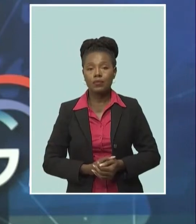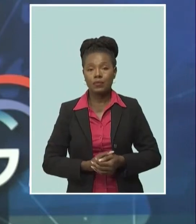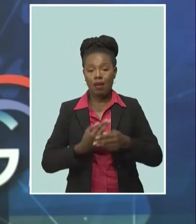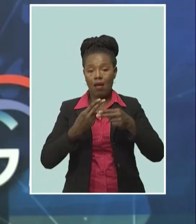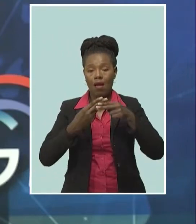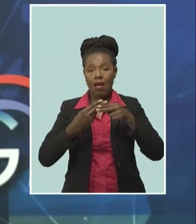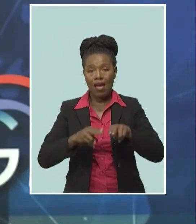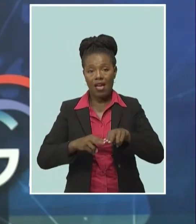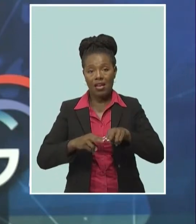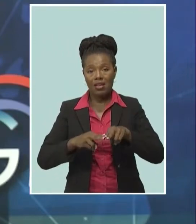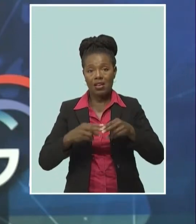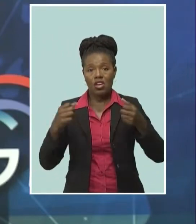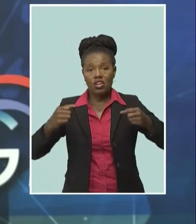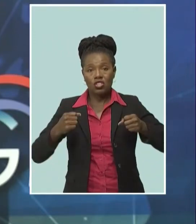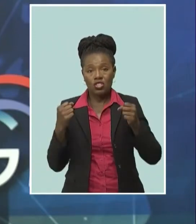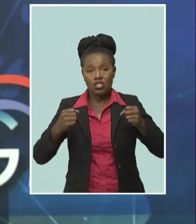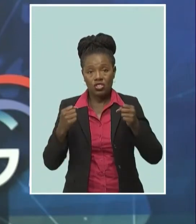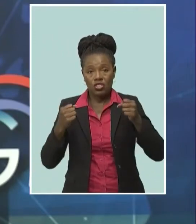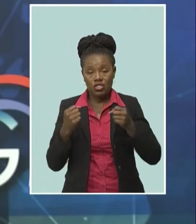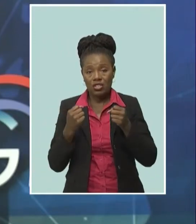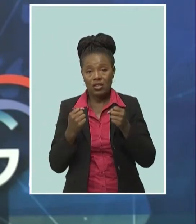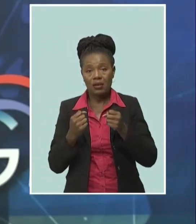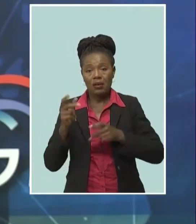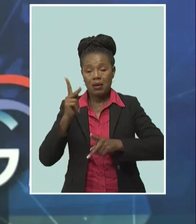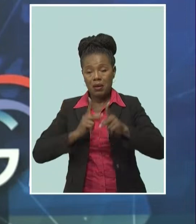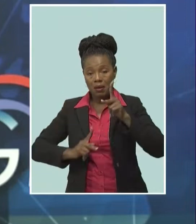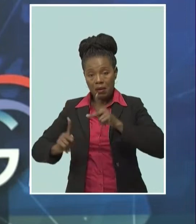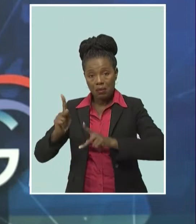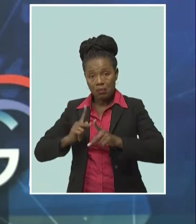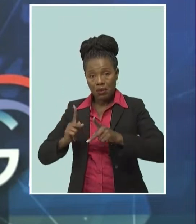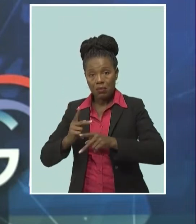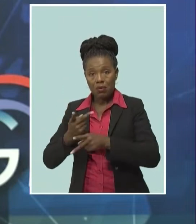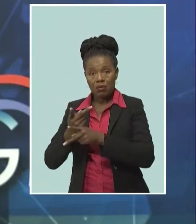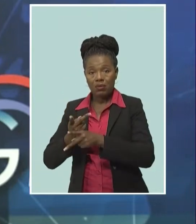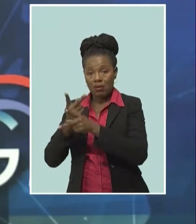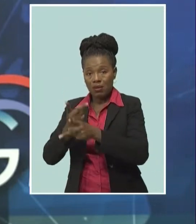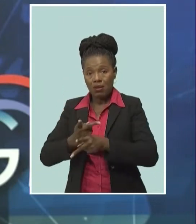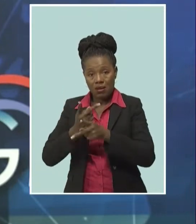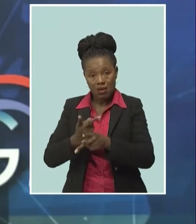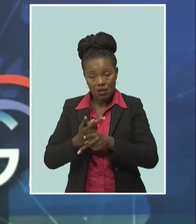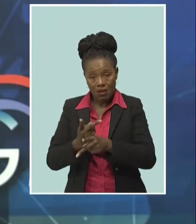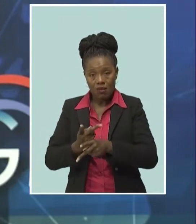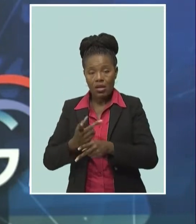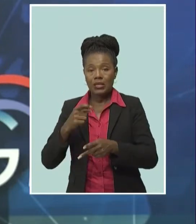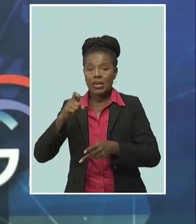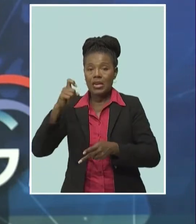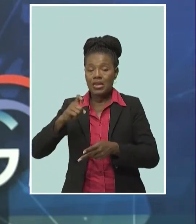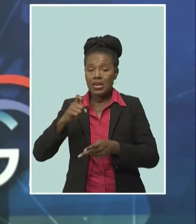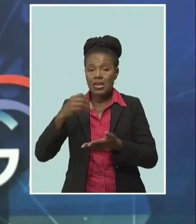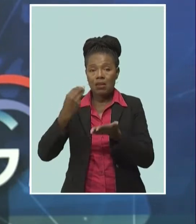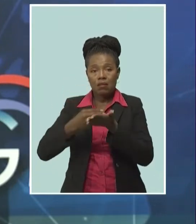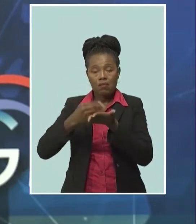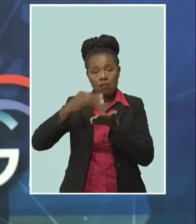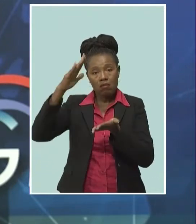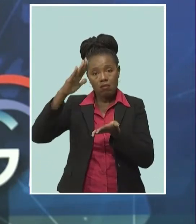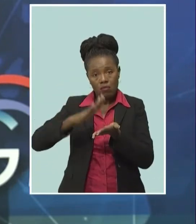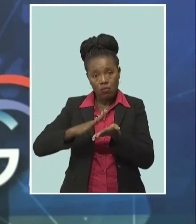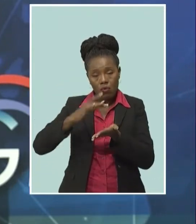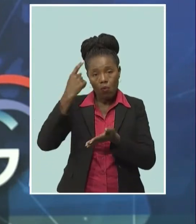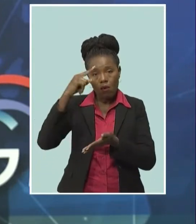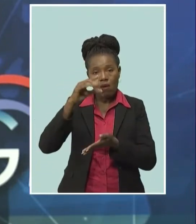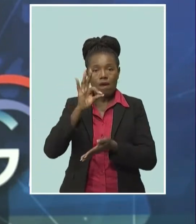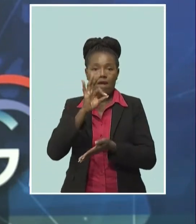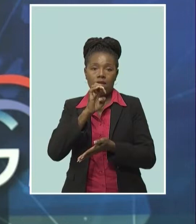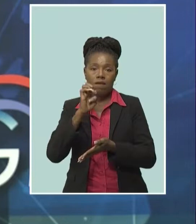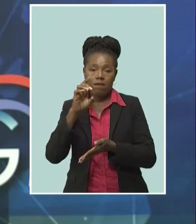and poultry producers locally, they're saying they need a decrease in feed prices to return to government social compact.